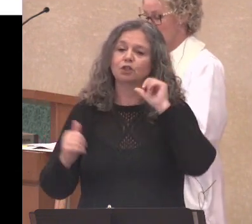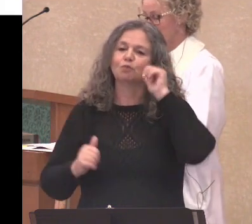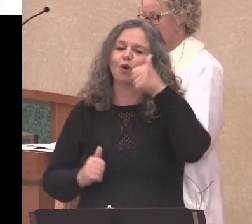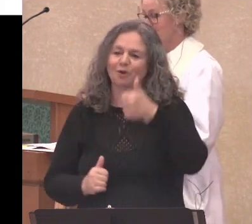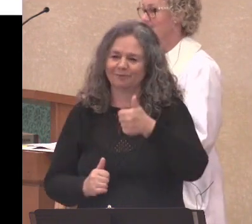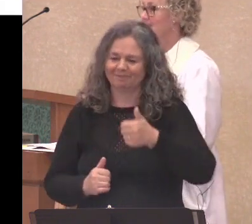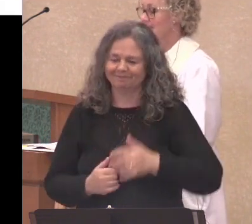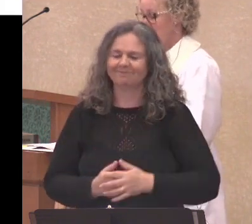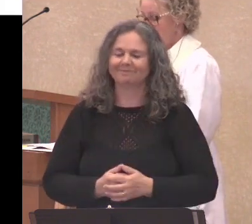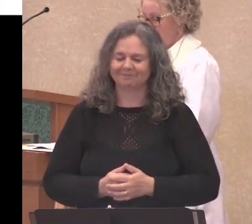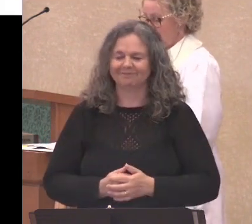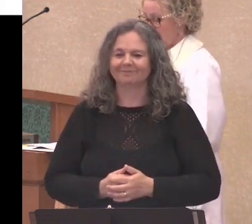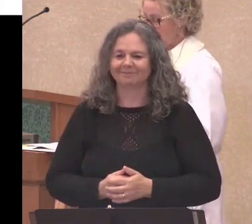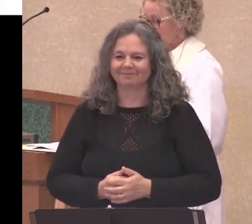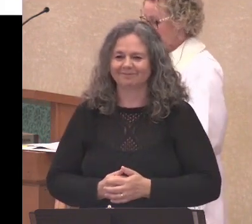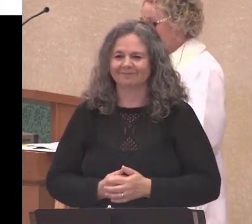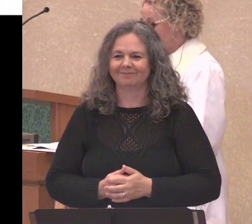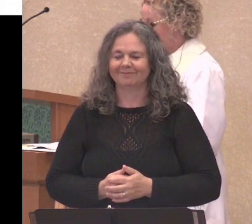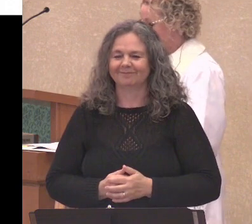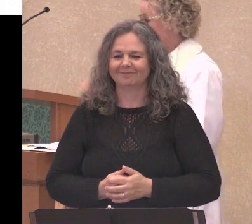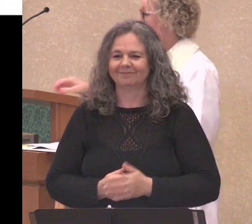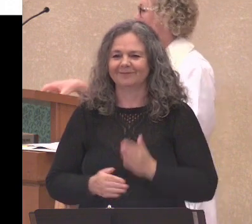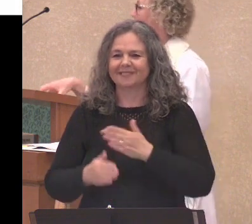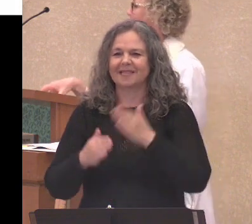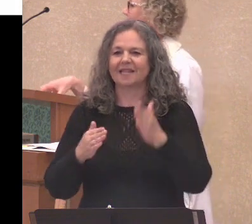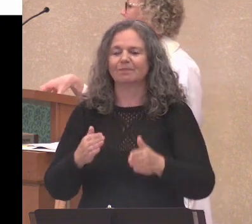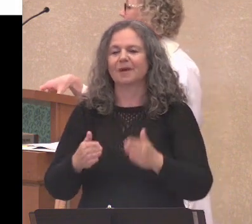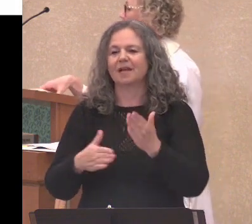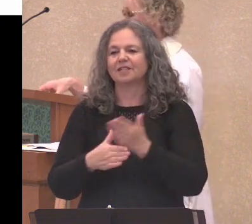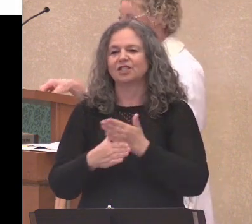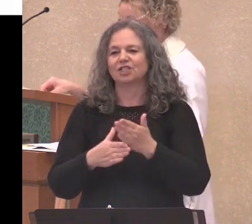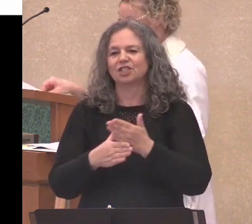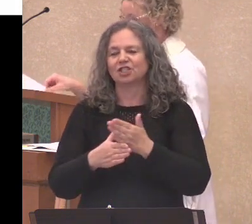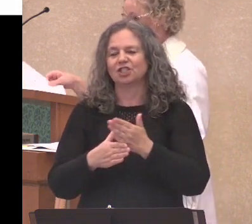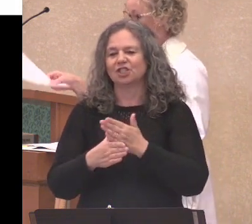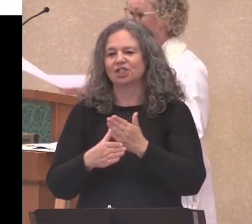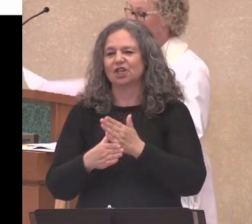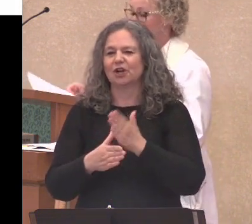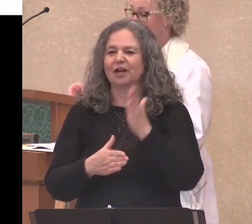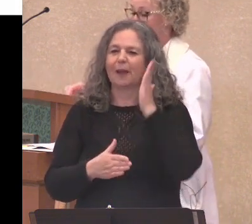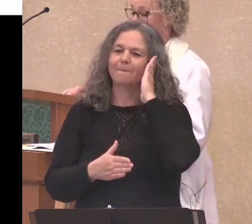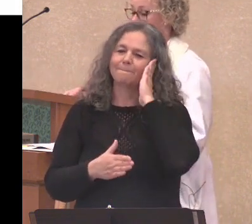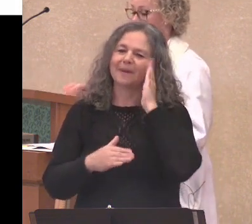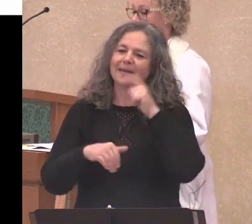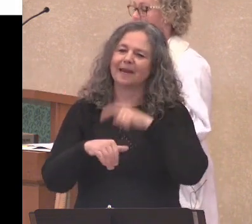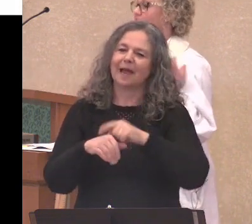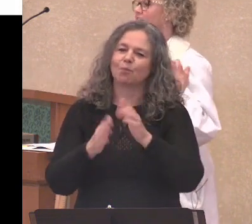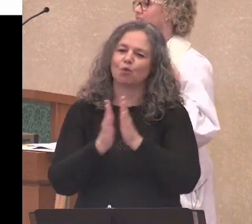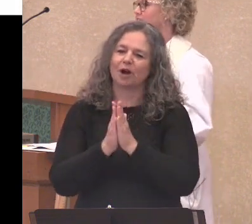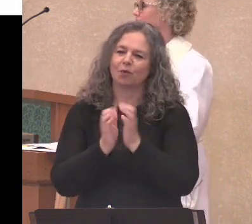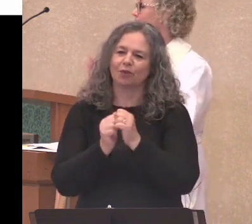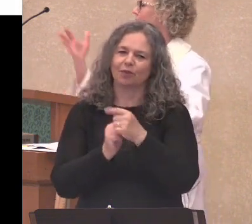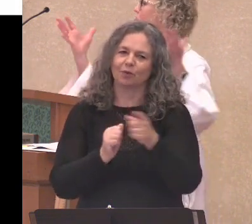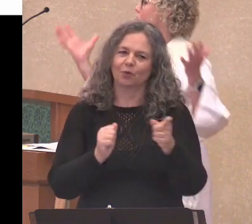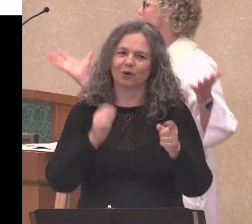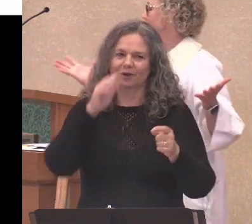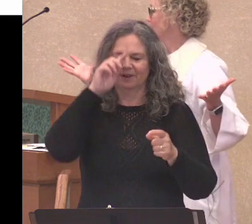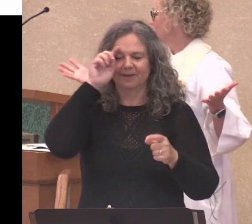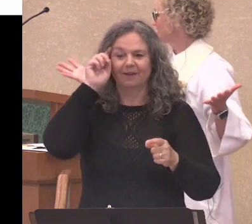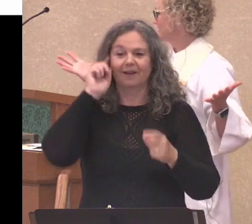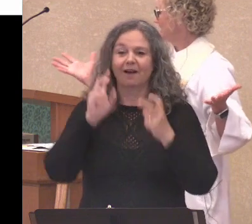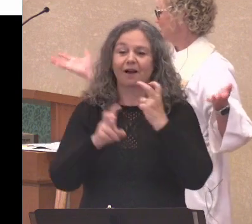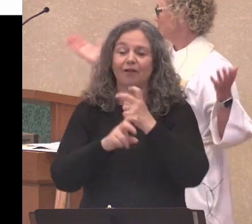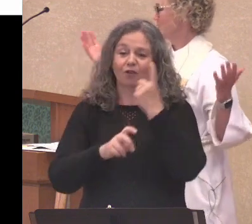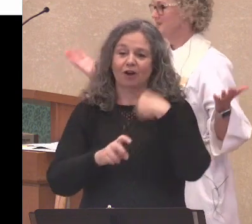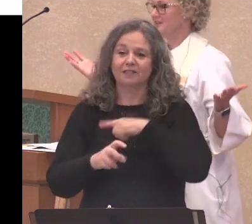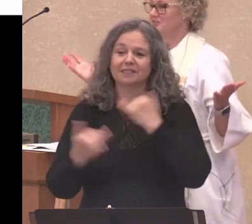tomorrow. I'd like to end by sharing a bedtime prayer with you. And it's going to be a little harder for